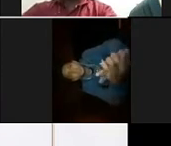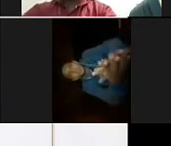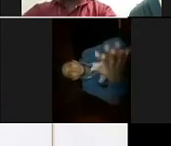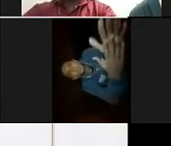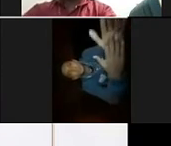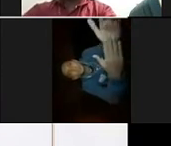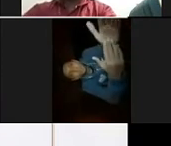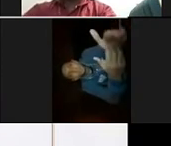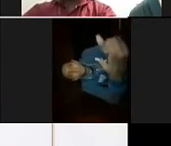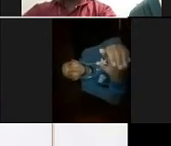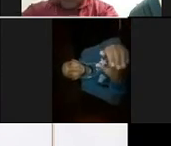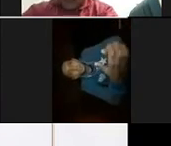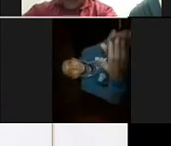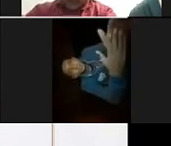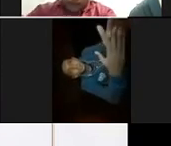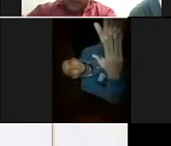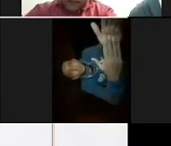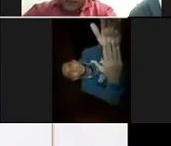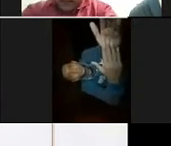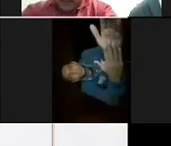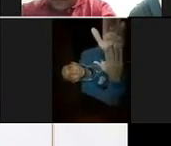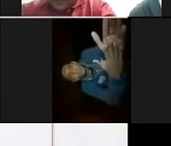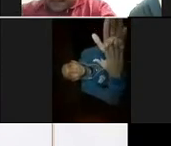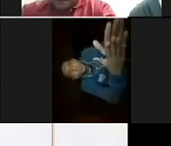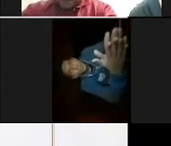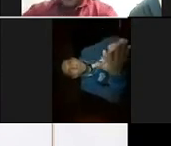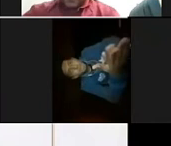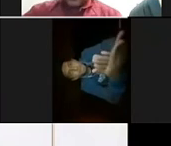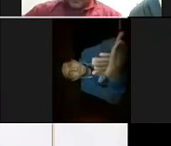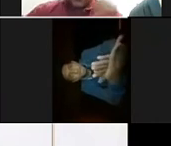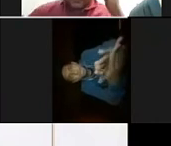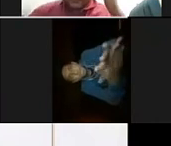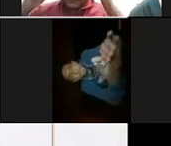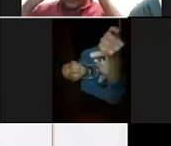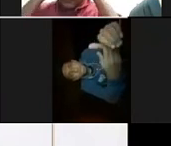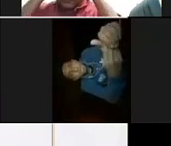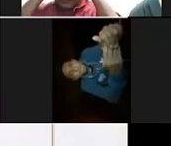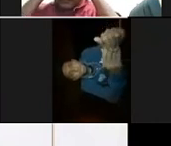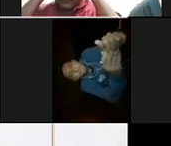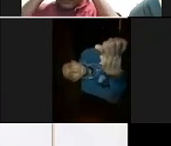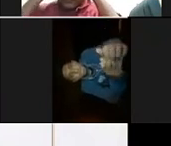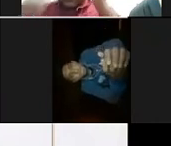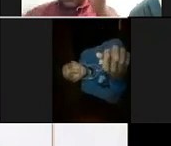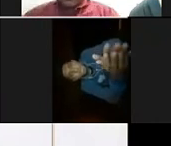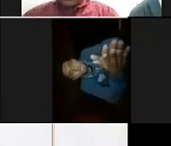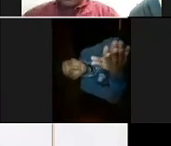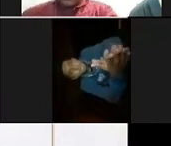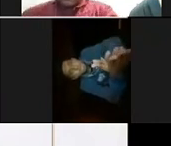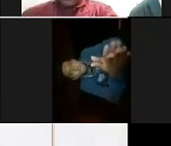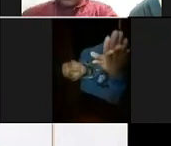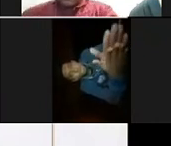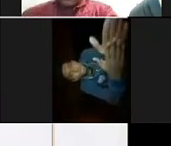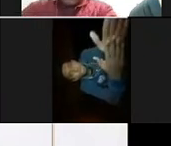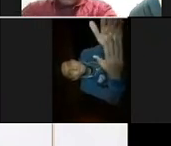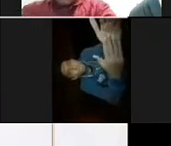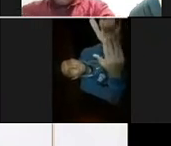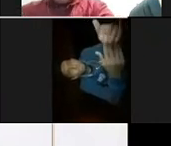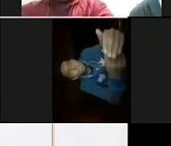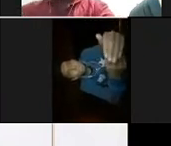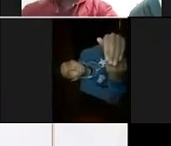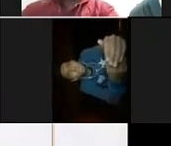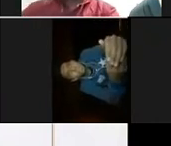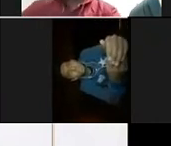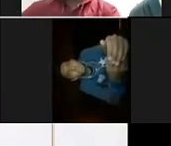health, and with that, organic crops also get a high demand in agriculture produce in